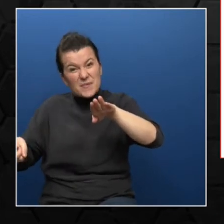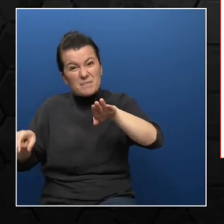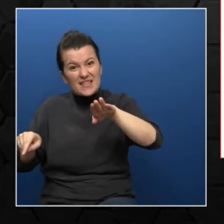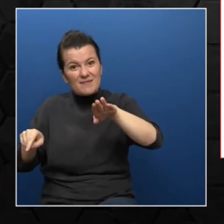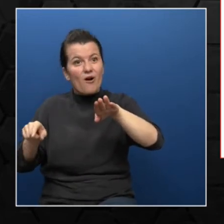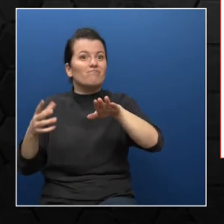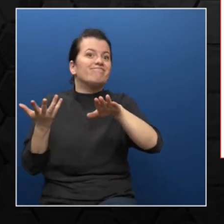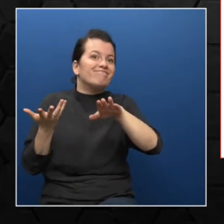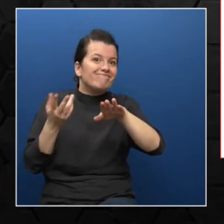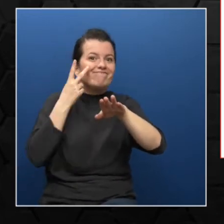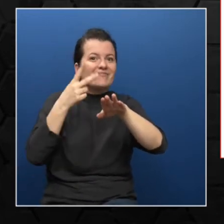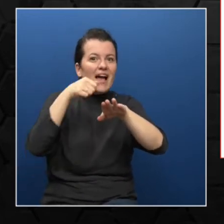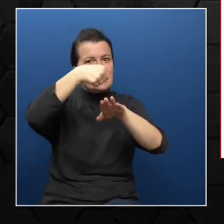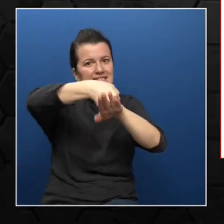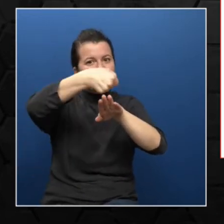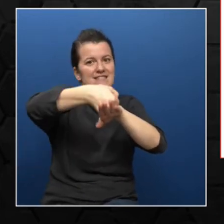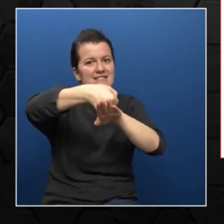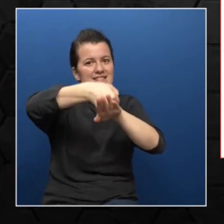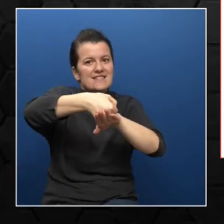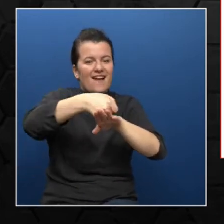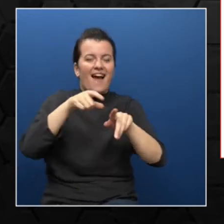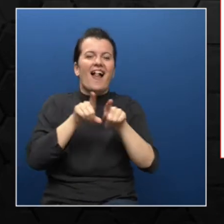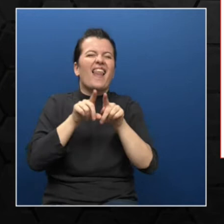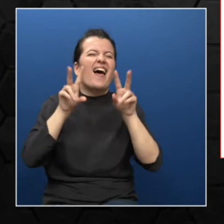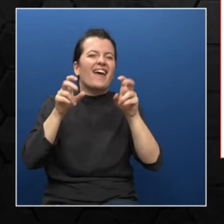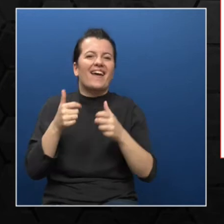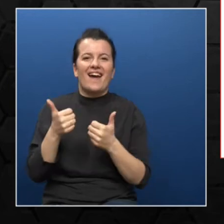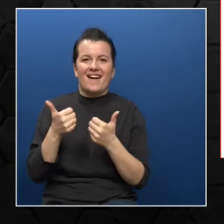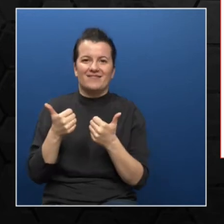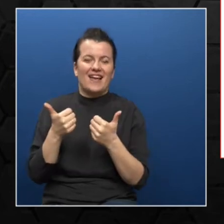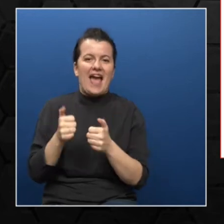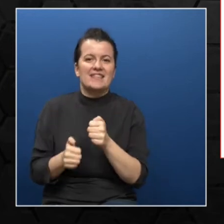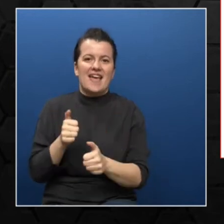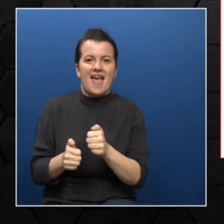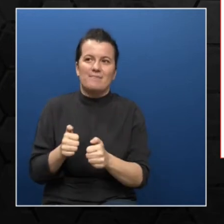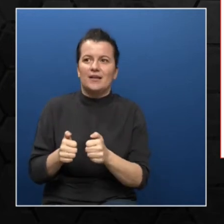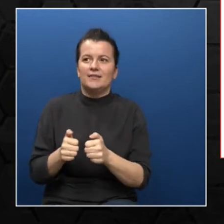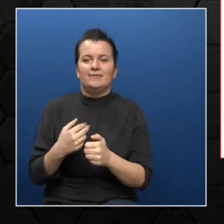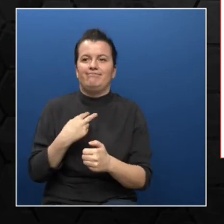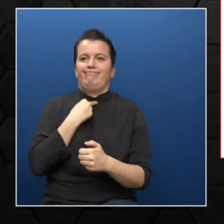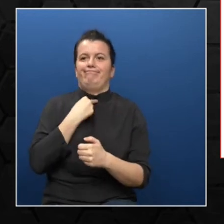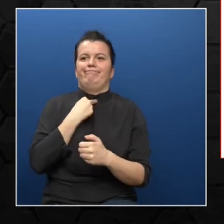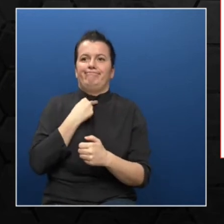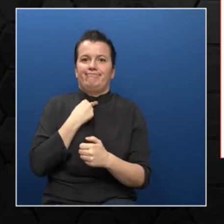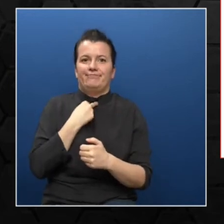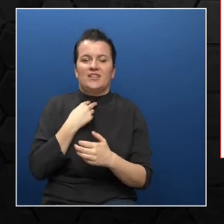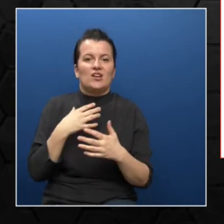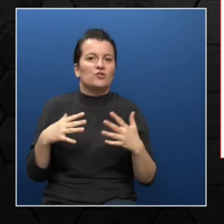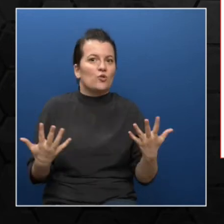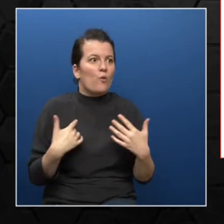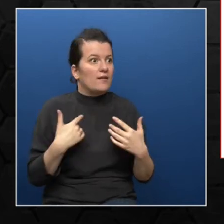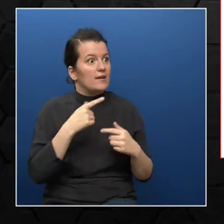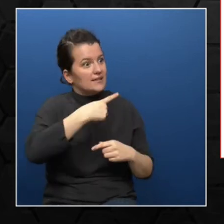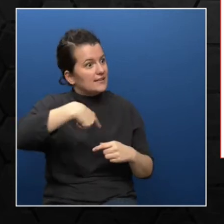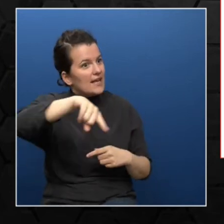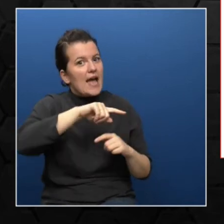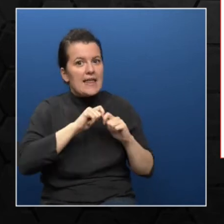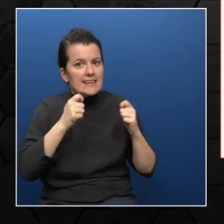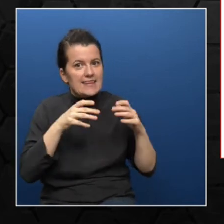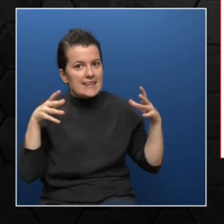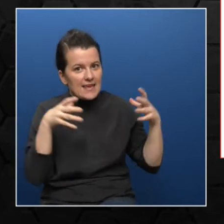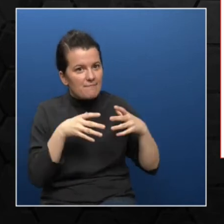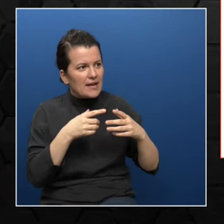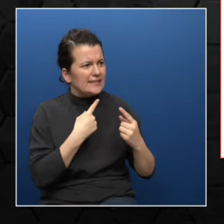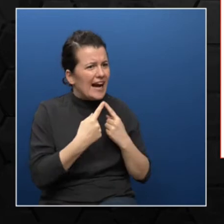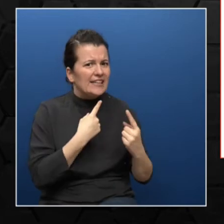dropped at a random position, and now you need to collaborate with your teammates to find out like the right place, that